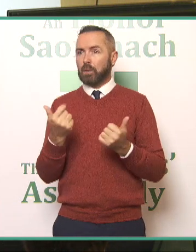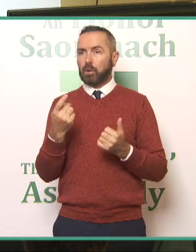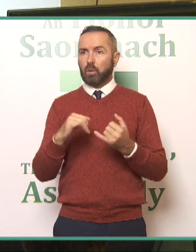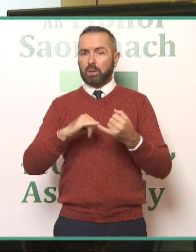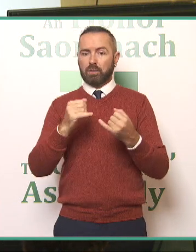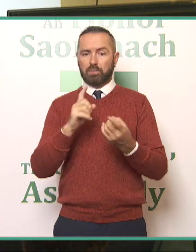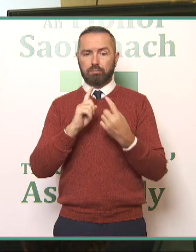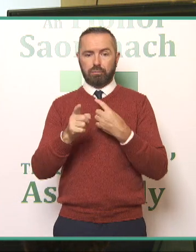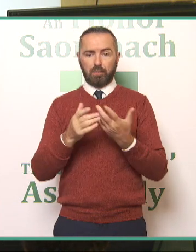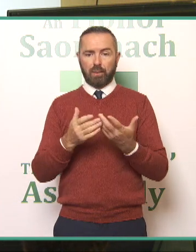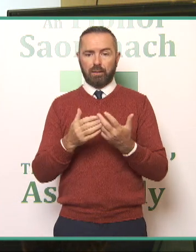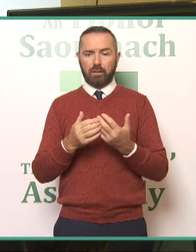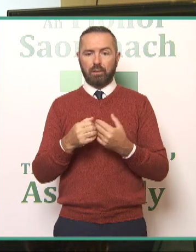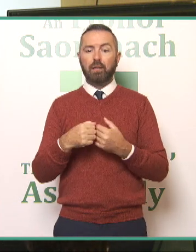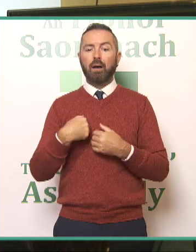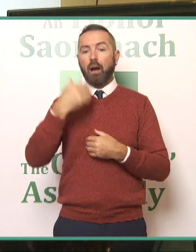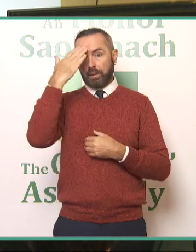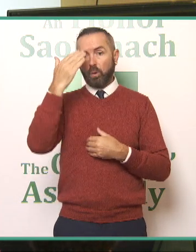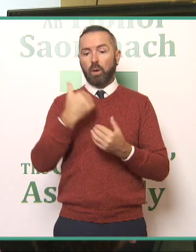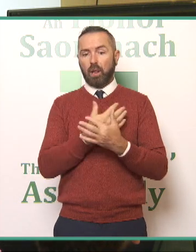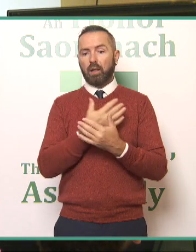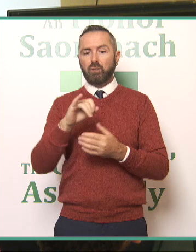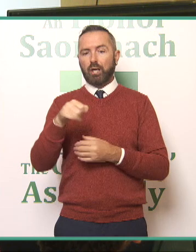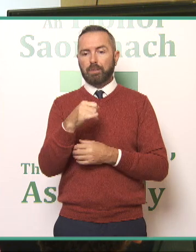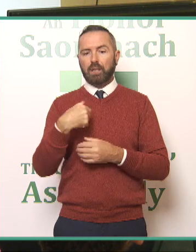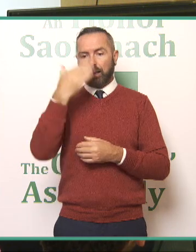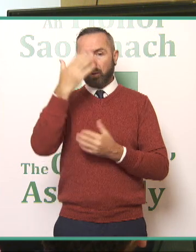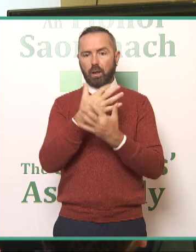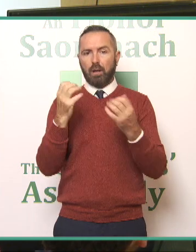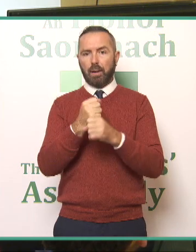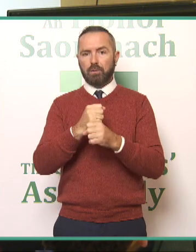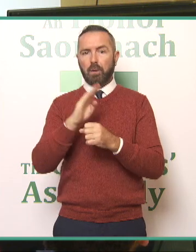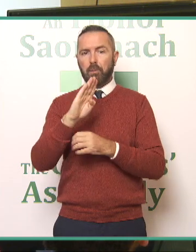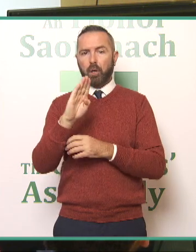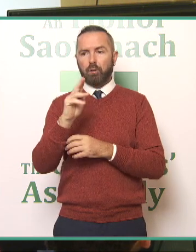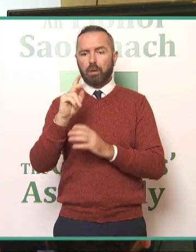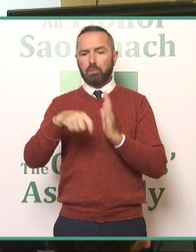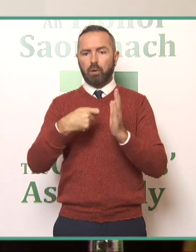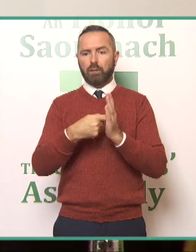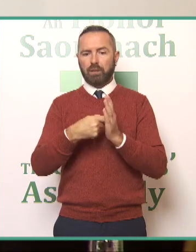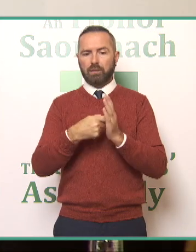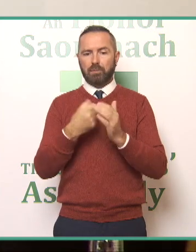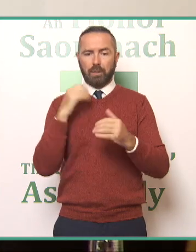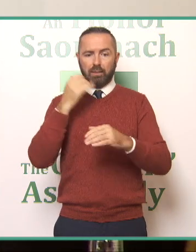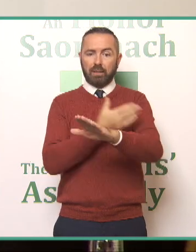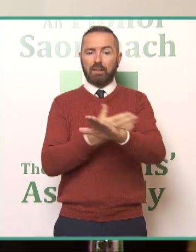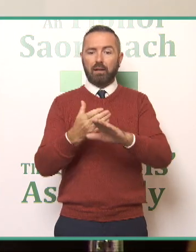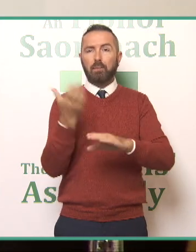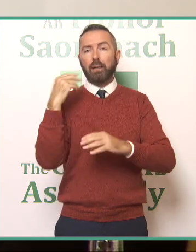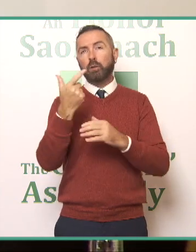what's going on with the Burn programme, because I finished working on the initial LIFE programme that it was based on in 2008